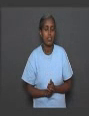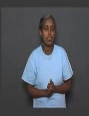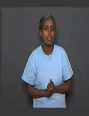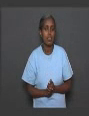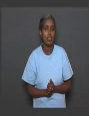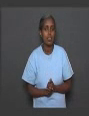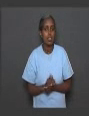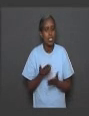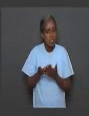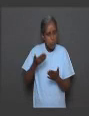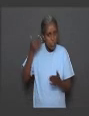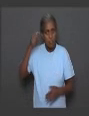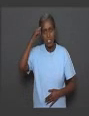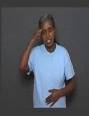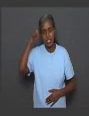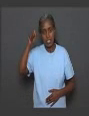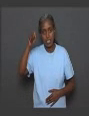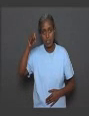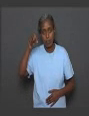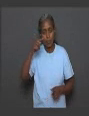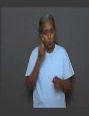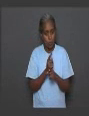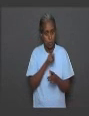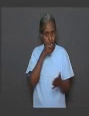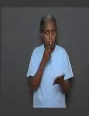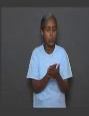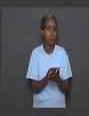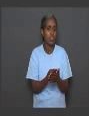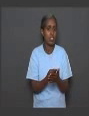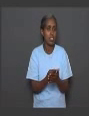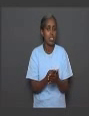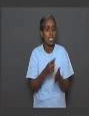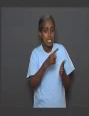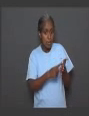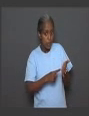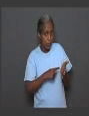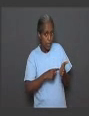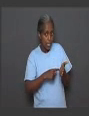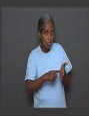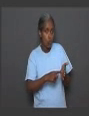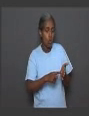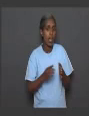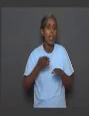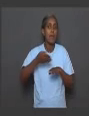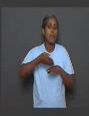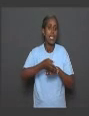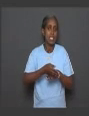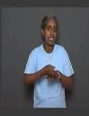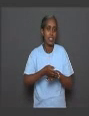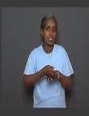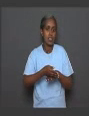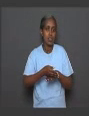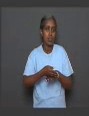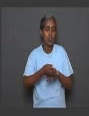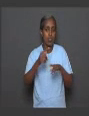Since the previous theorem already proved that the perpendicular bisectors